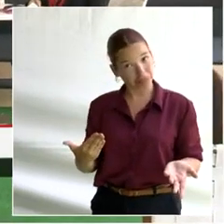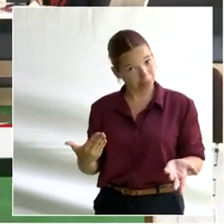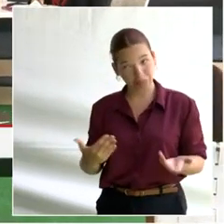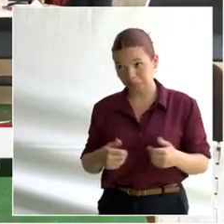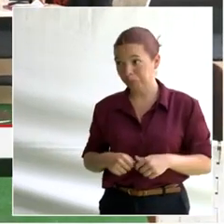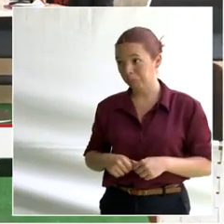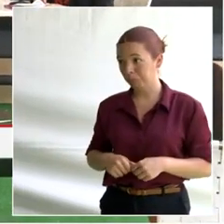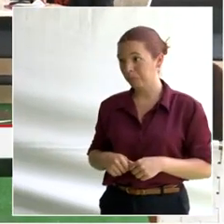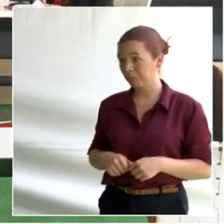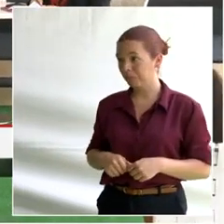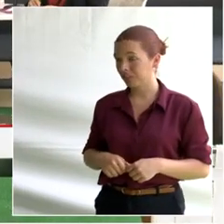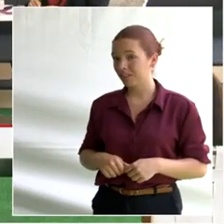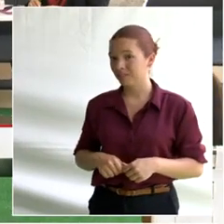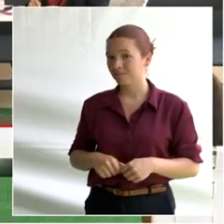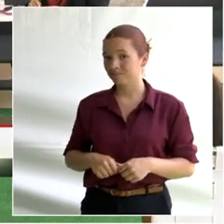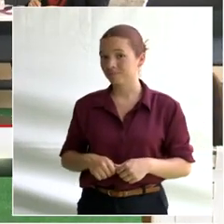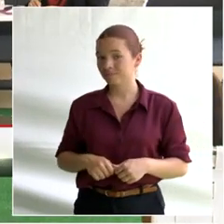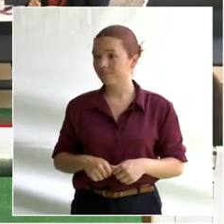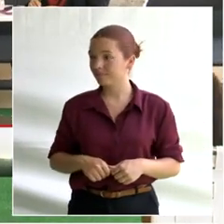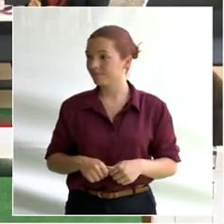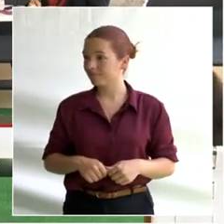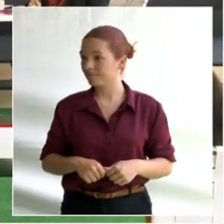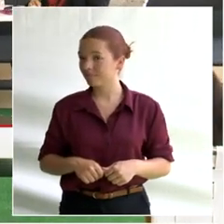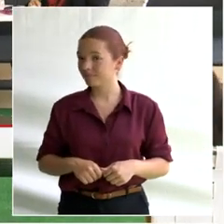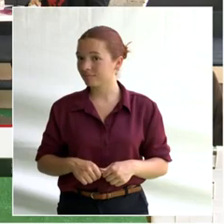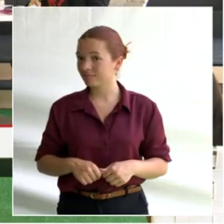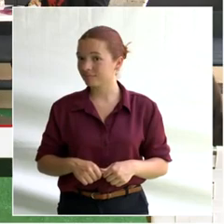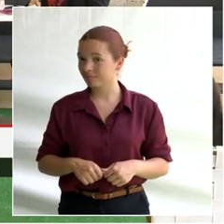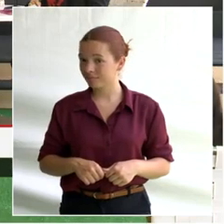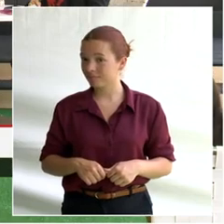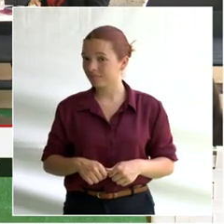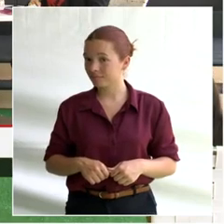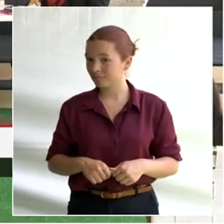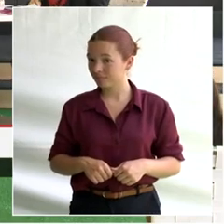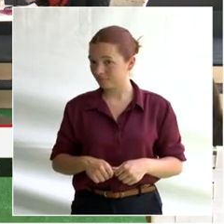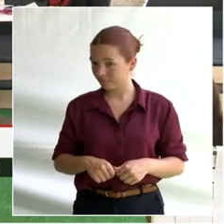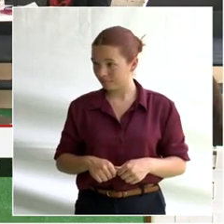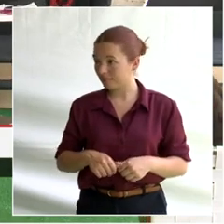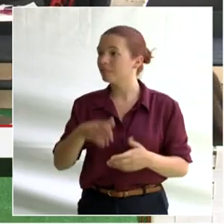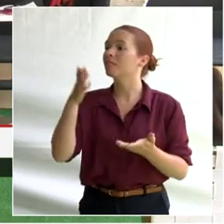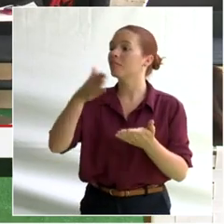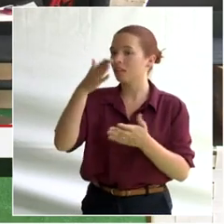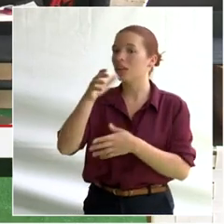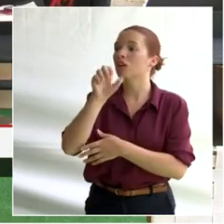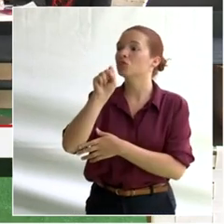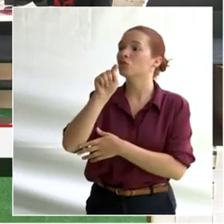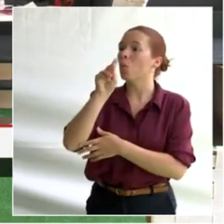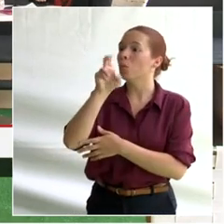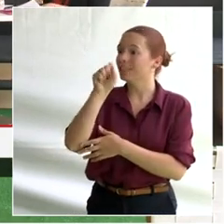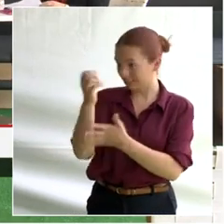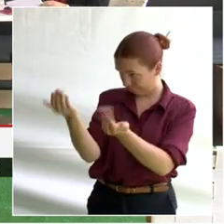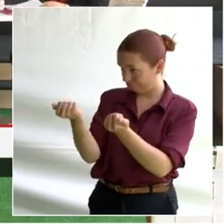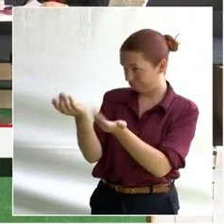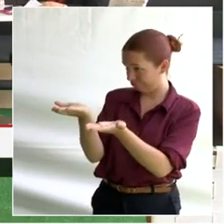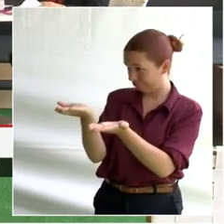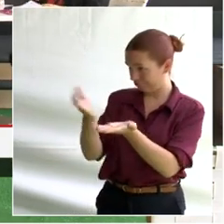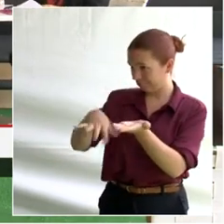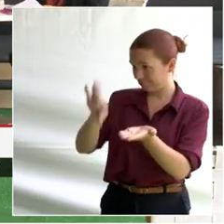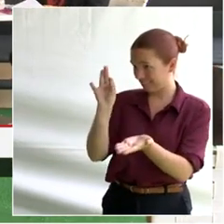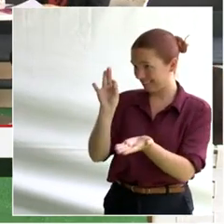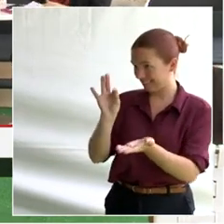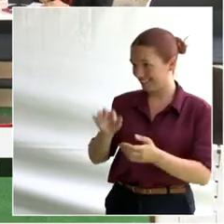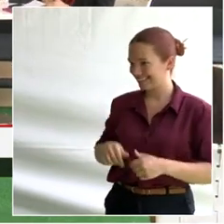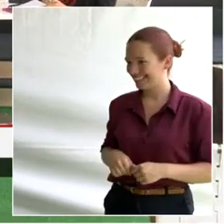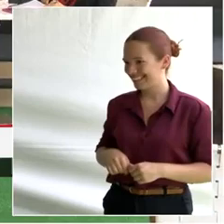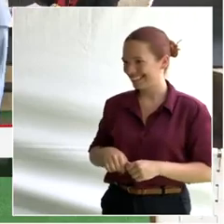here. John Stokes, you want to come? Did Events DC do one? Pardon? Andrew did